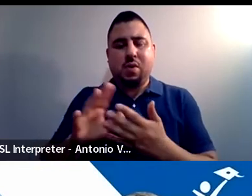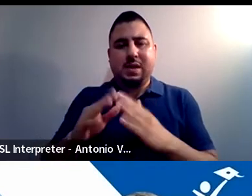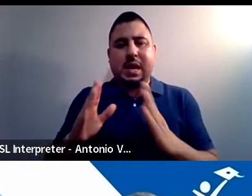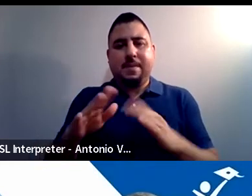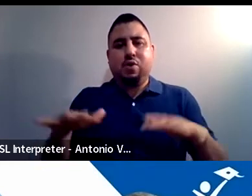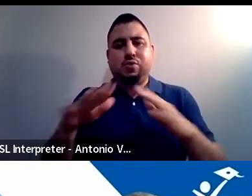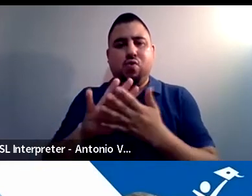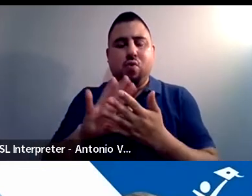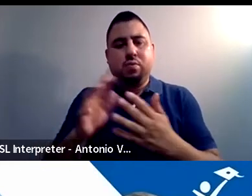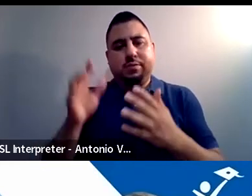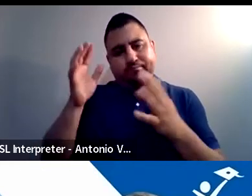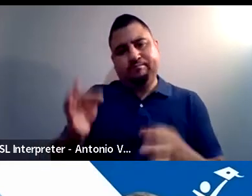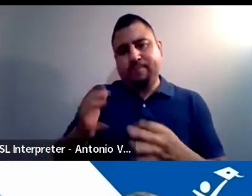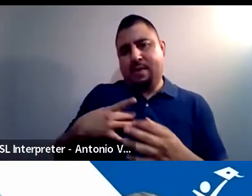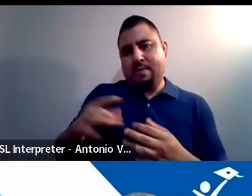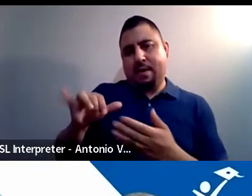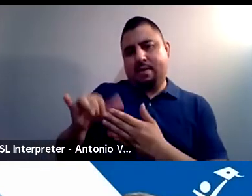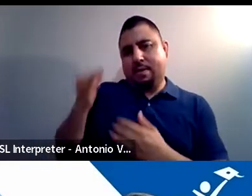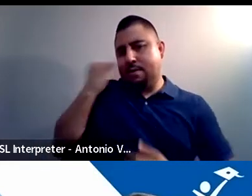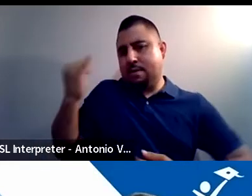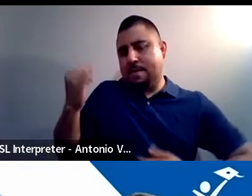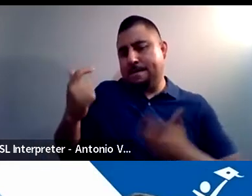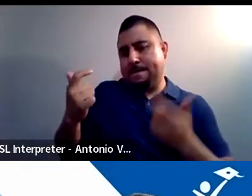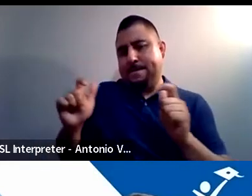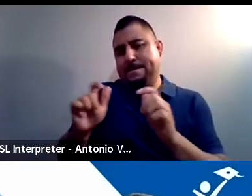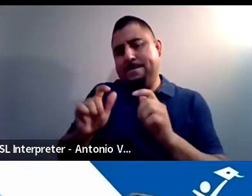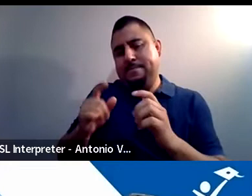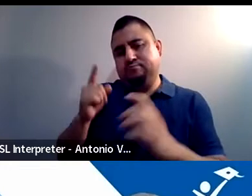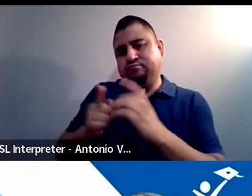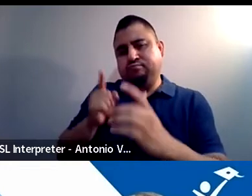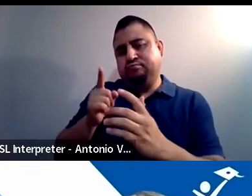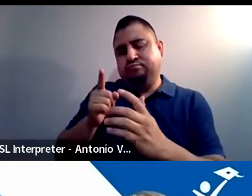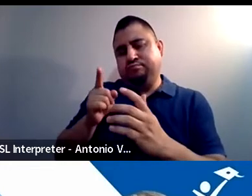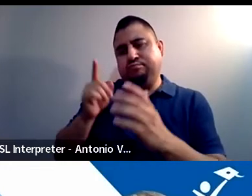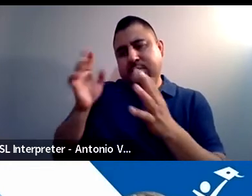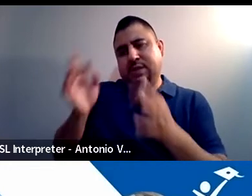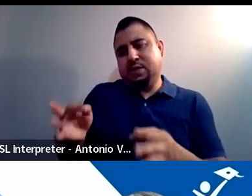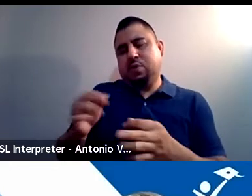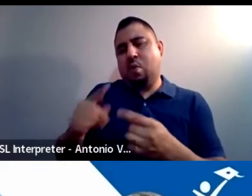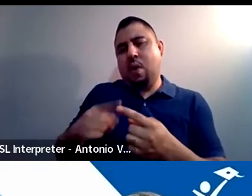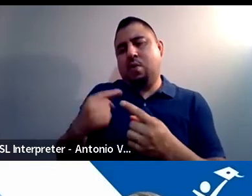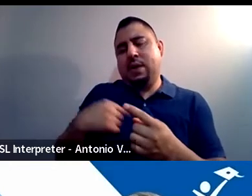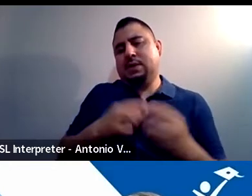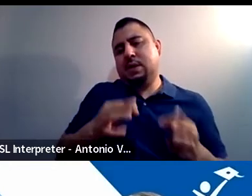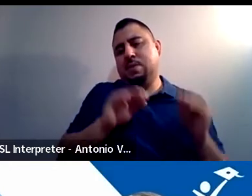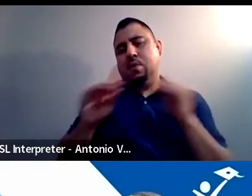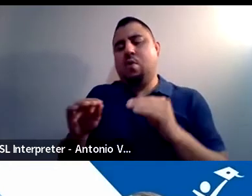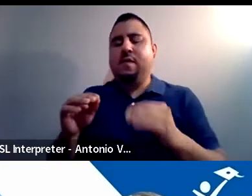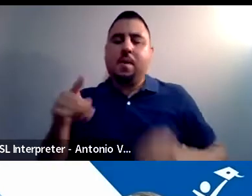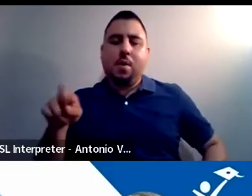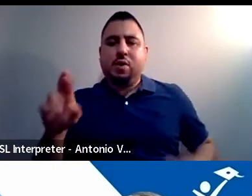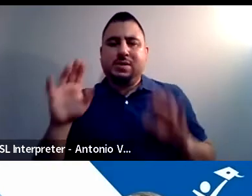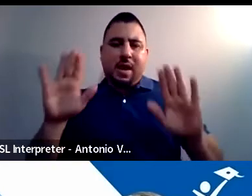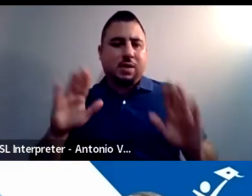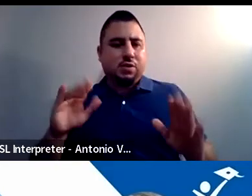school, that was a big difference maker in us actually moving here. Point of Ridge has done an